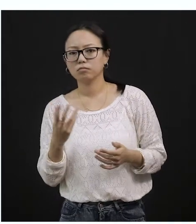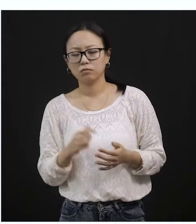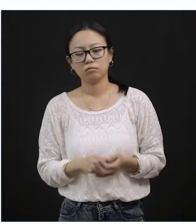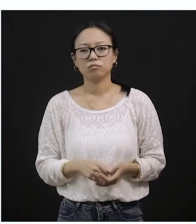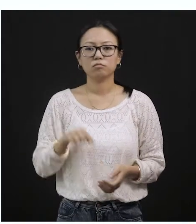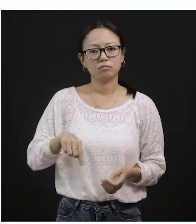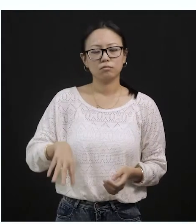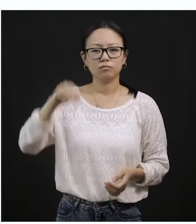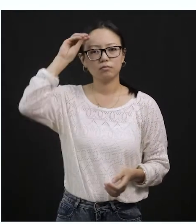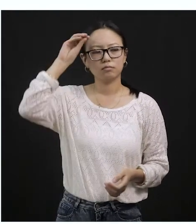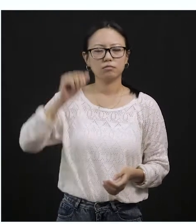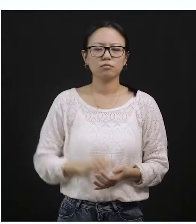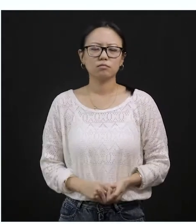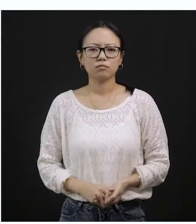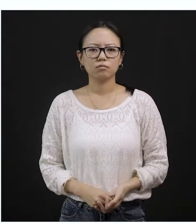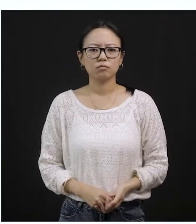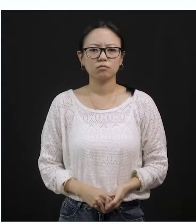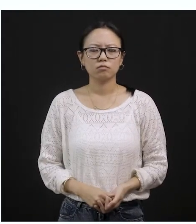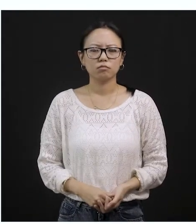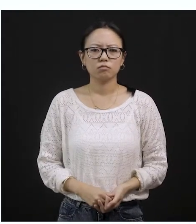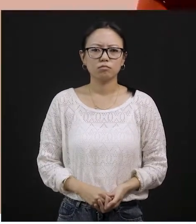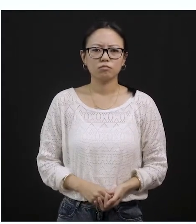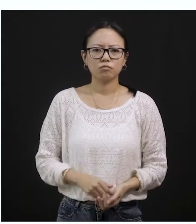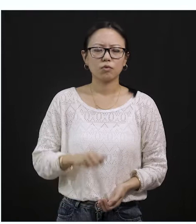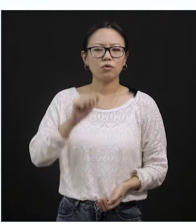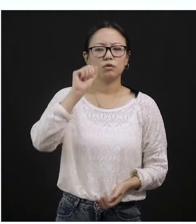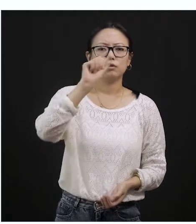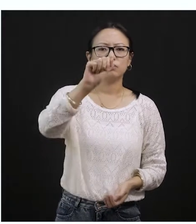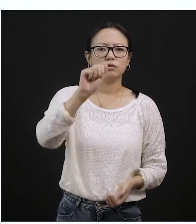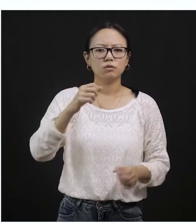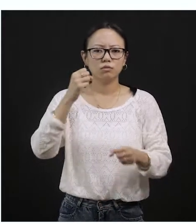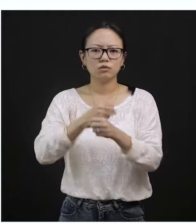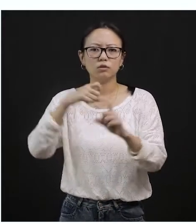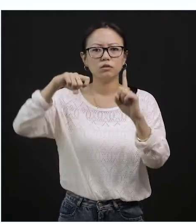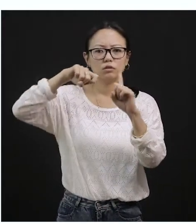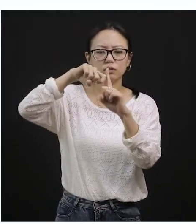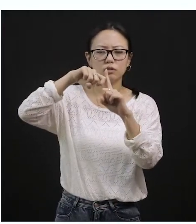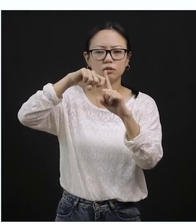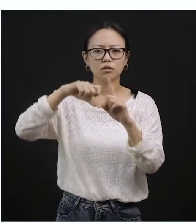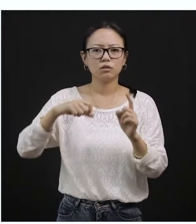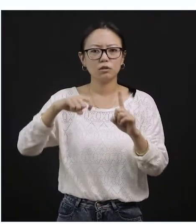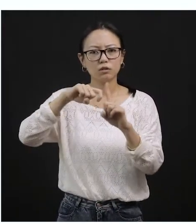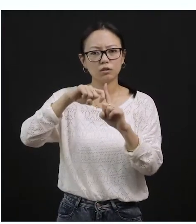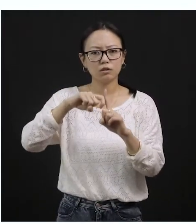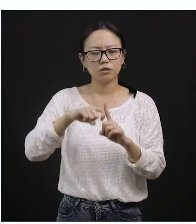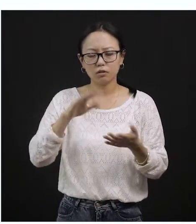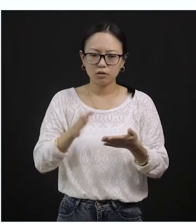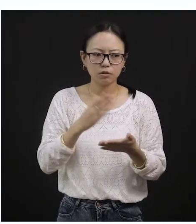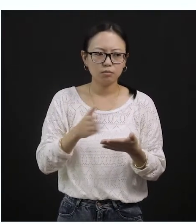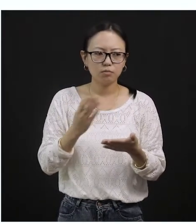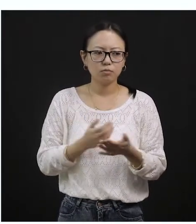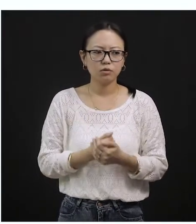right? And in your general knowledge textbook, the title of the chapter will be Who Am I? All